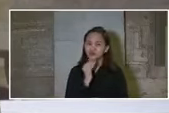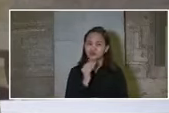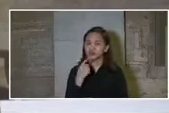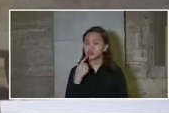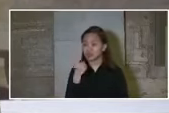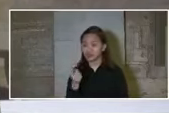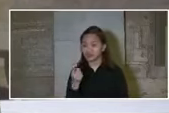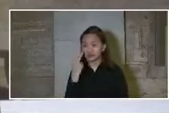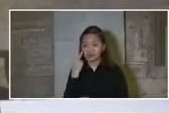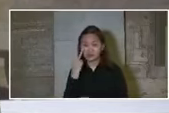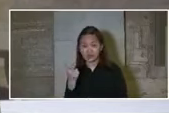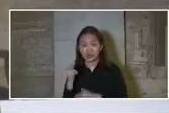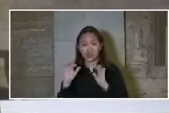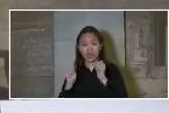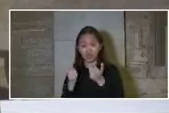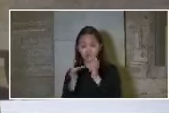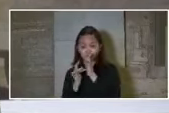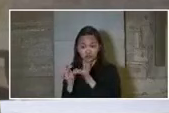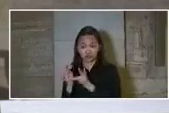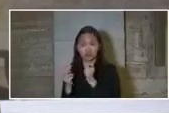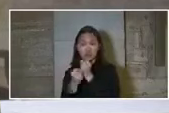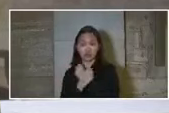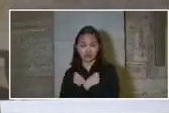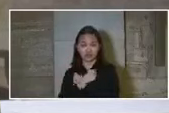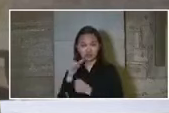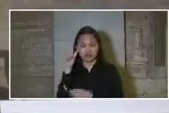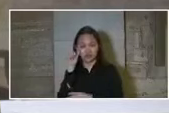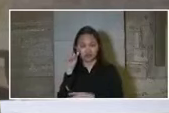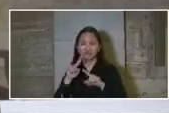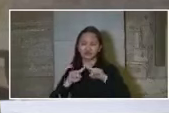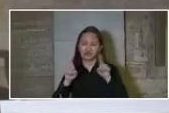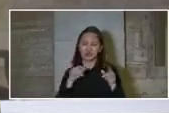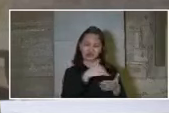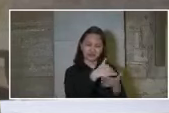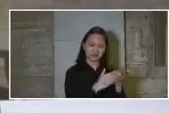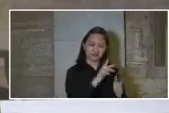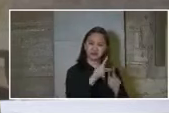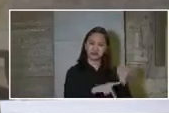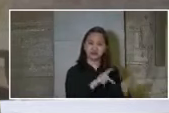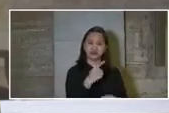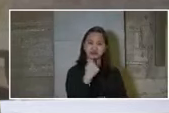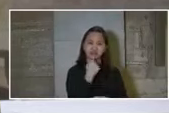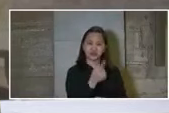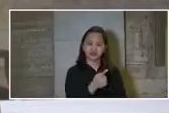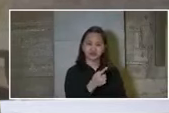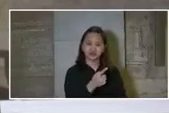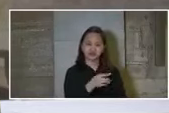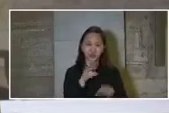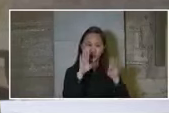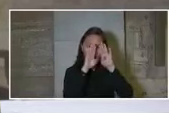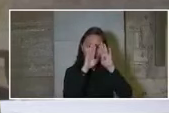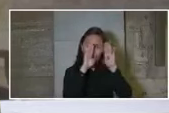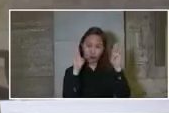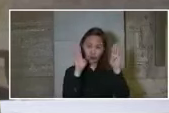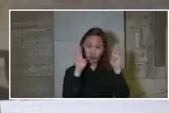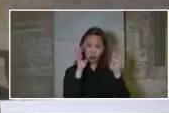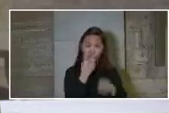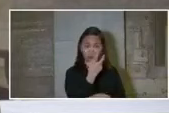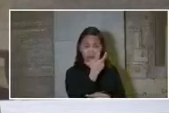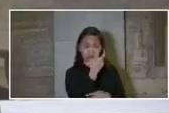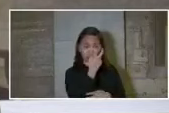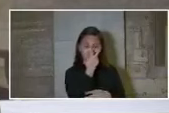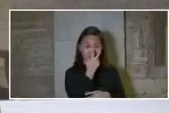loved him." But some of them said, "Could not the one who opened the eyes of the blind man have